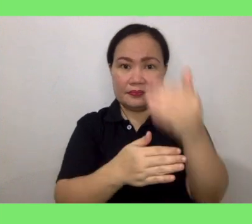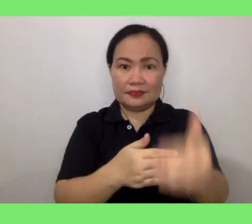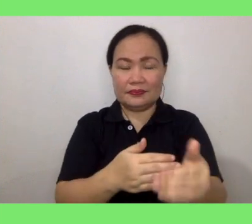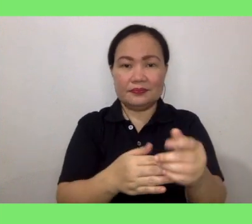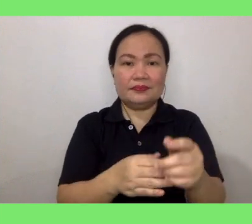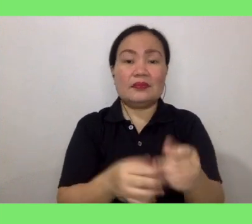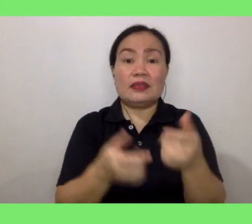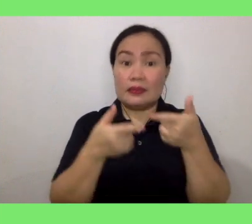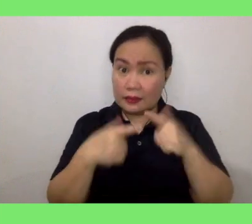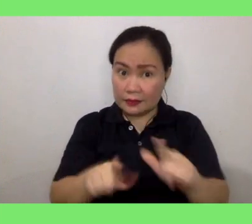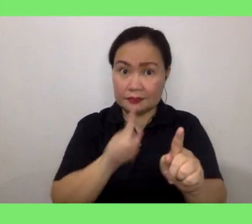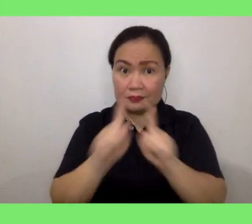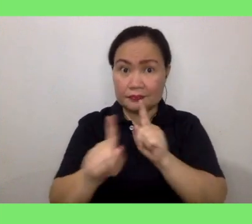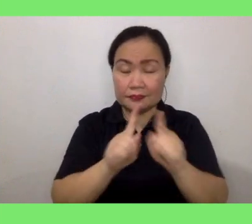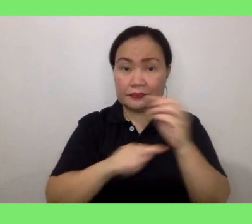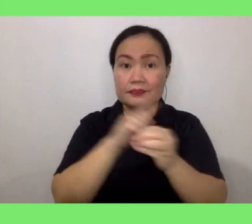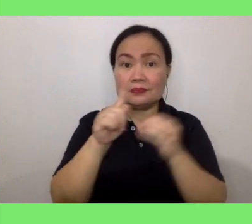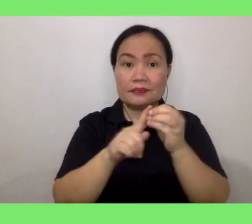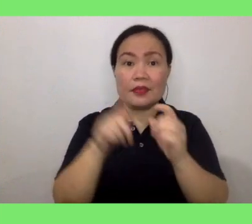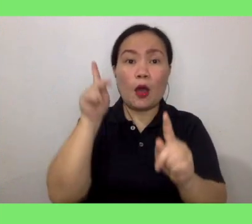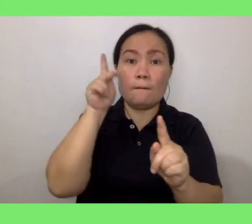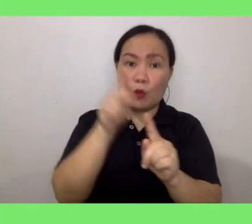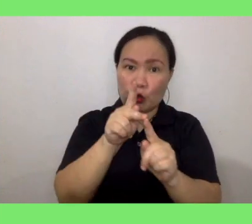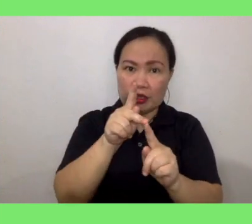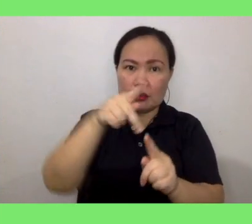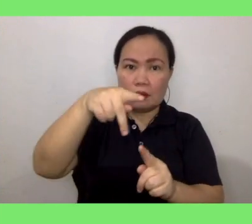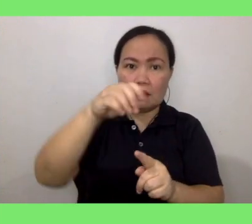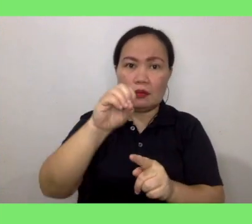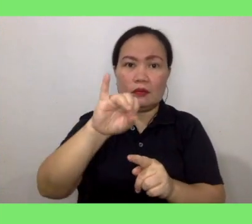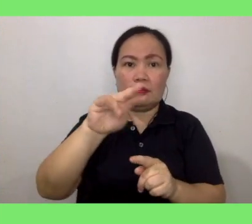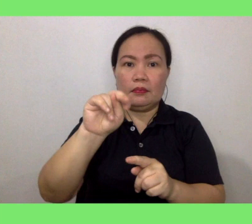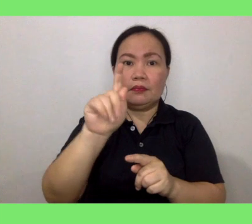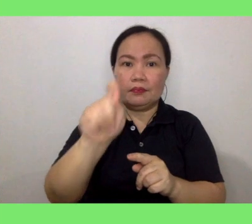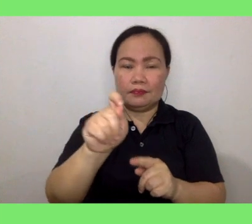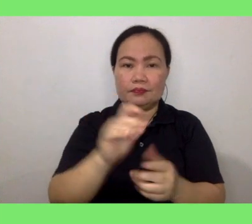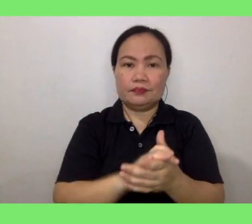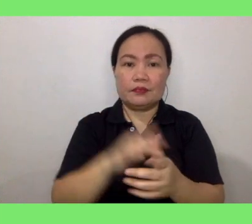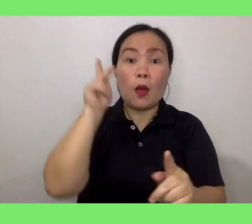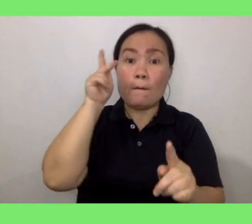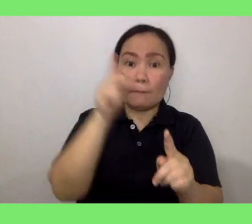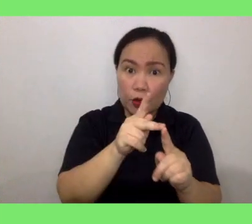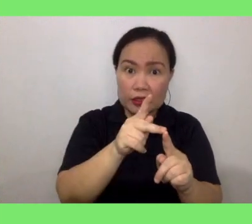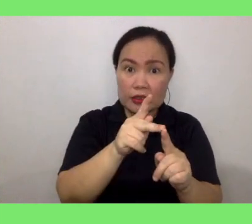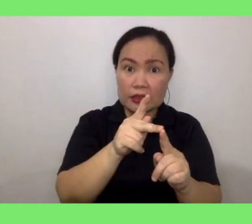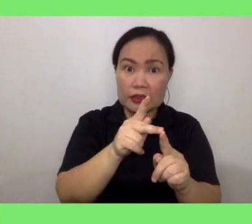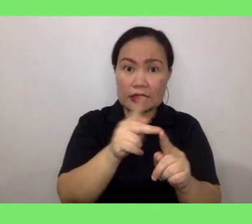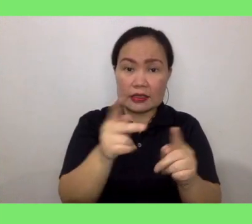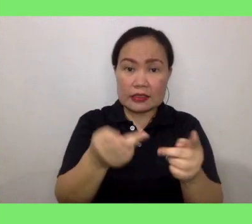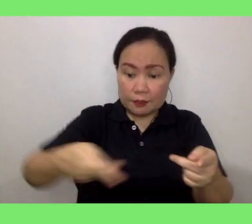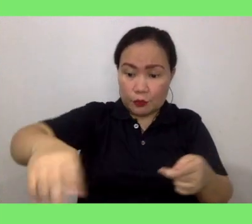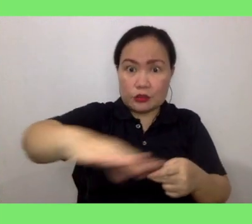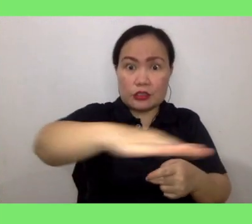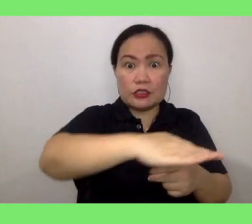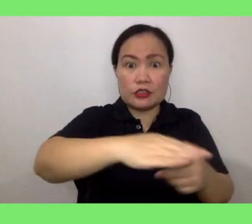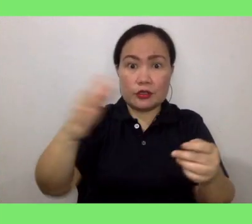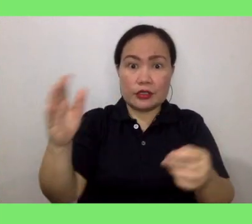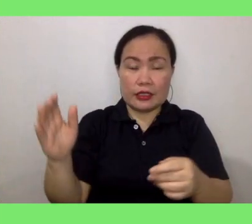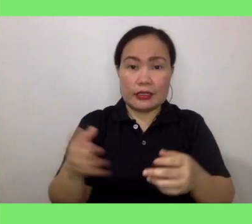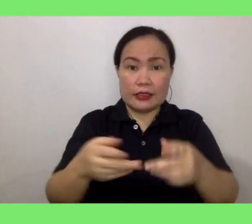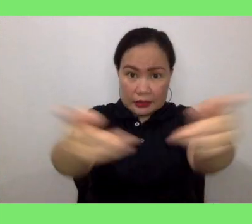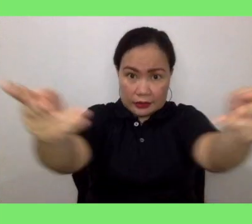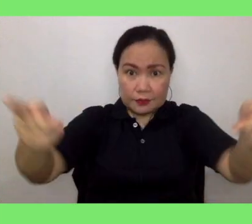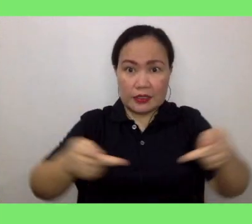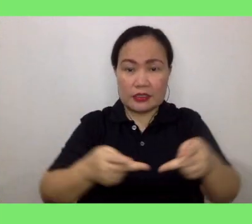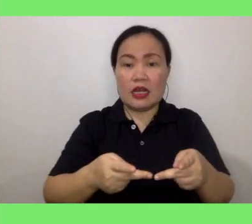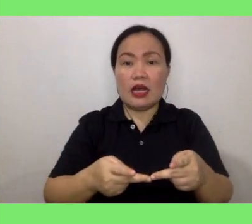Next, let's talk more about a point. So, a point is a position in space. It has only